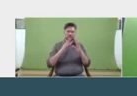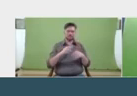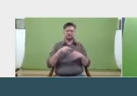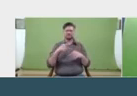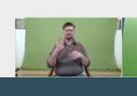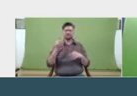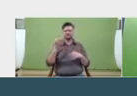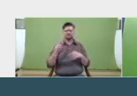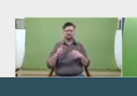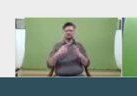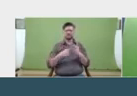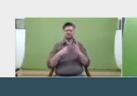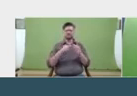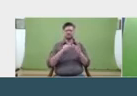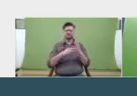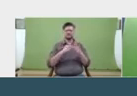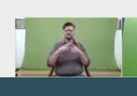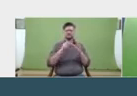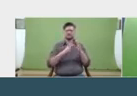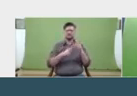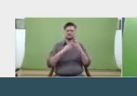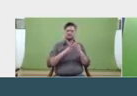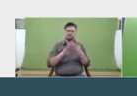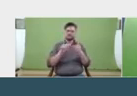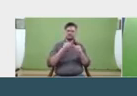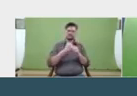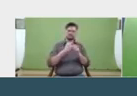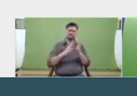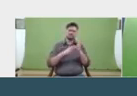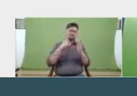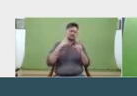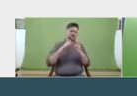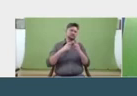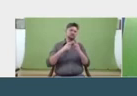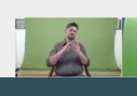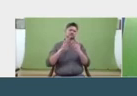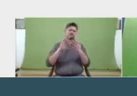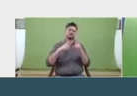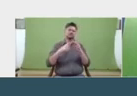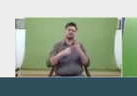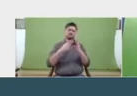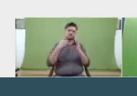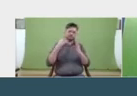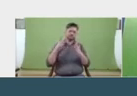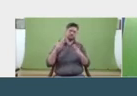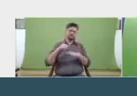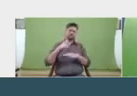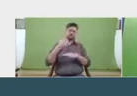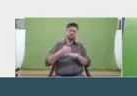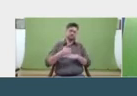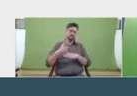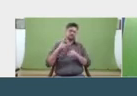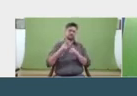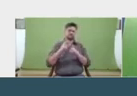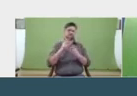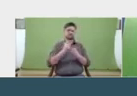knows uh him and he was the uh chairperson or the founding member uh of the equal opportunity cell of delhi